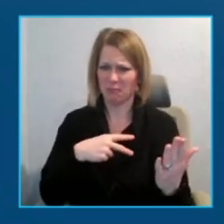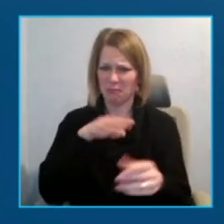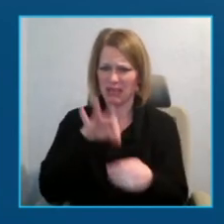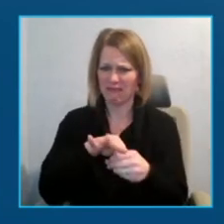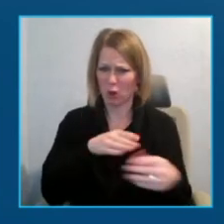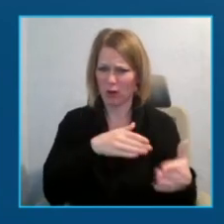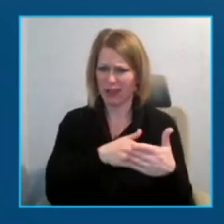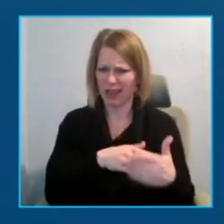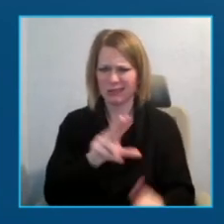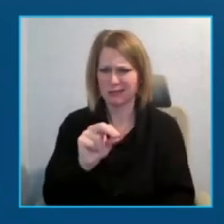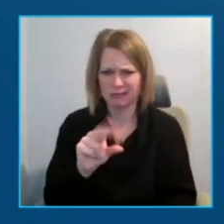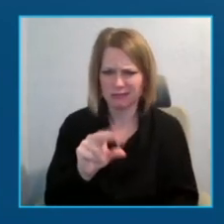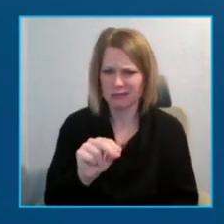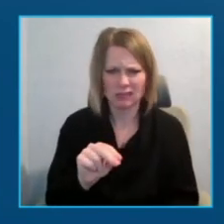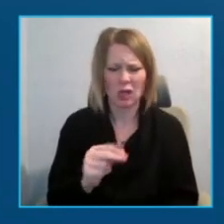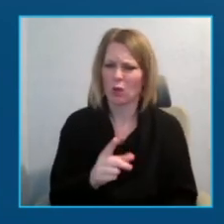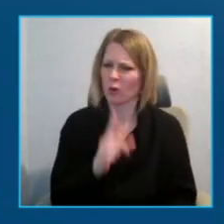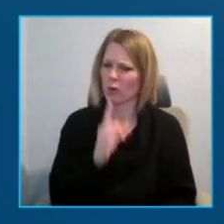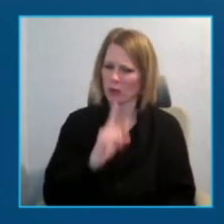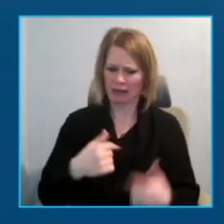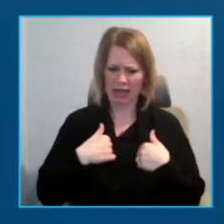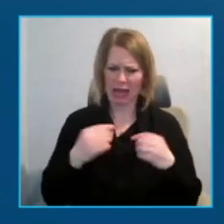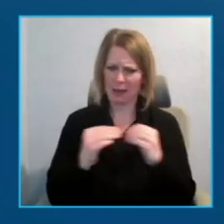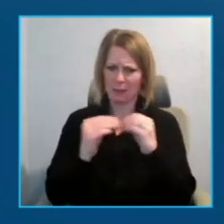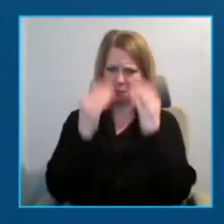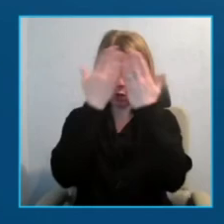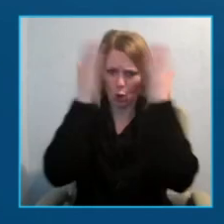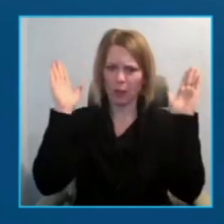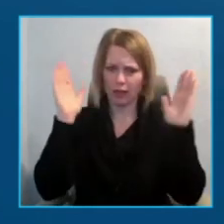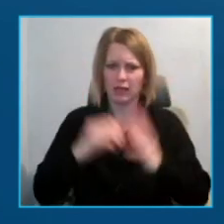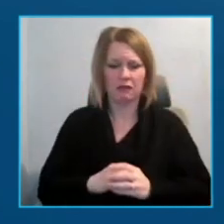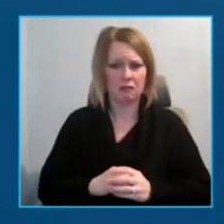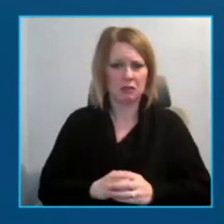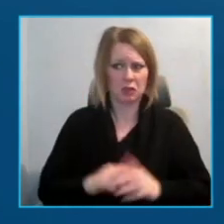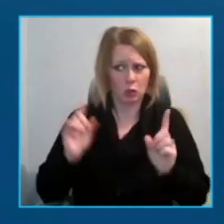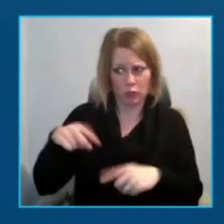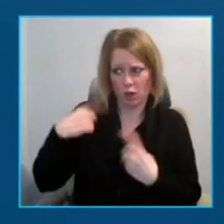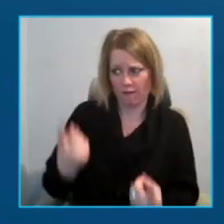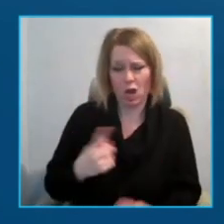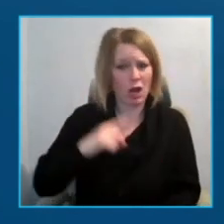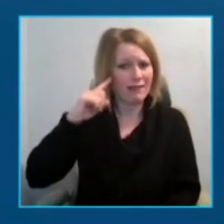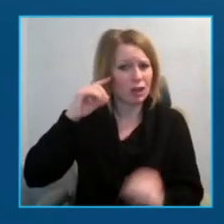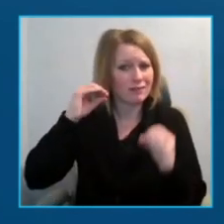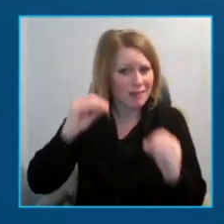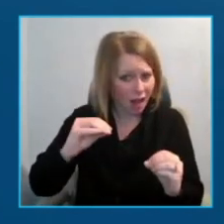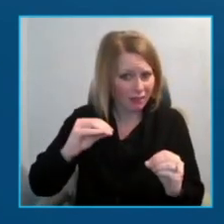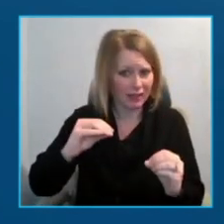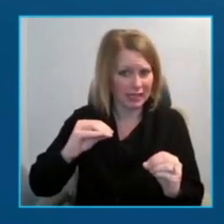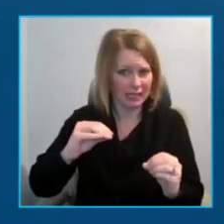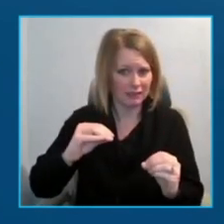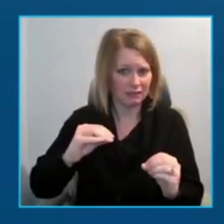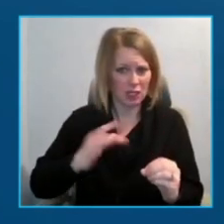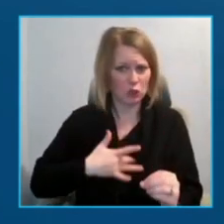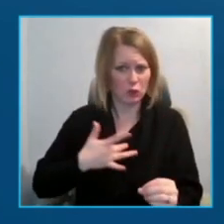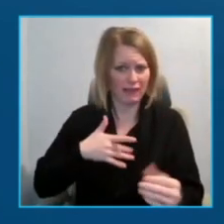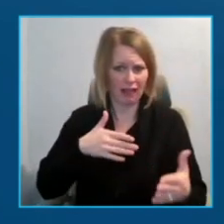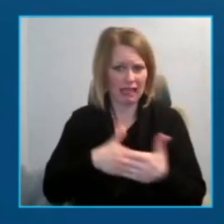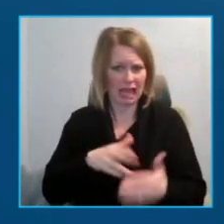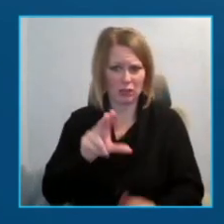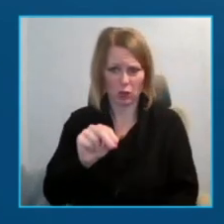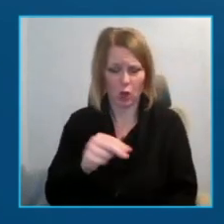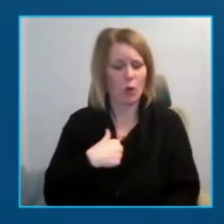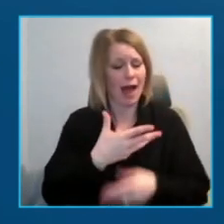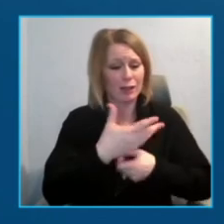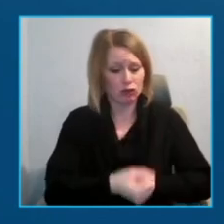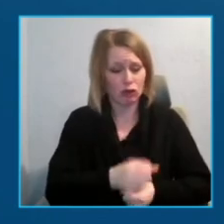keeping an open mind at this point, but at this point, I have not heard anything that says we should not move forward. I trust Leah, I trust Frank,